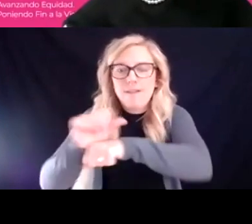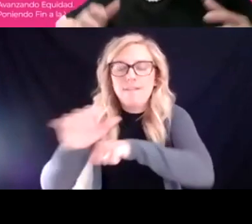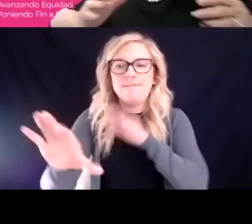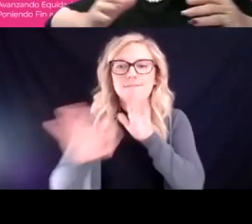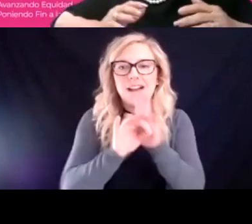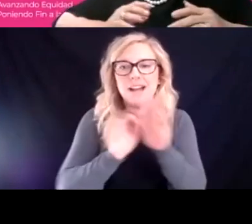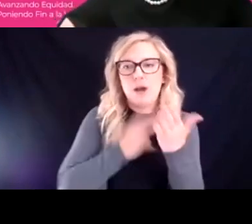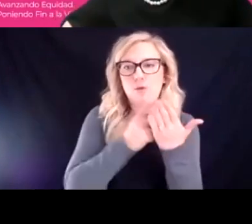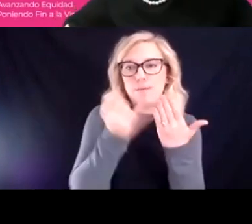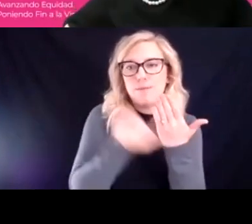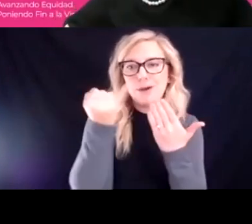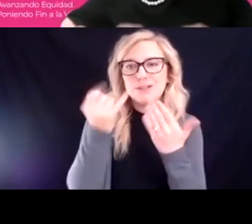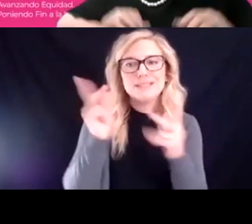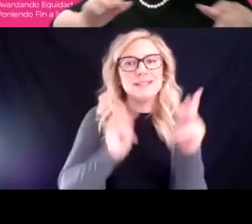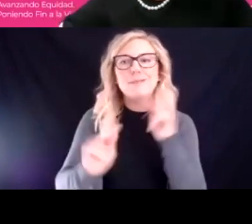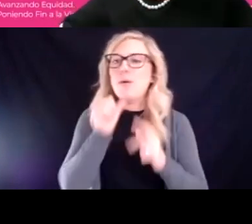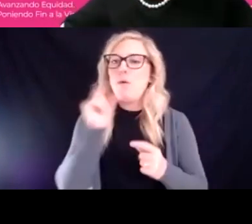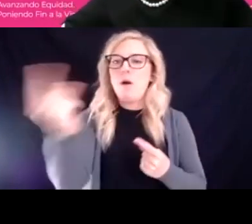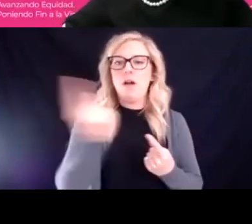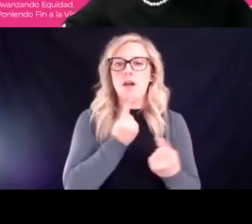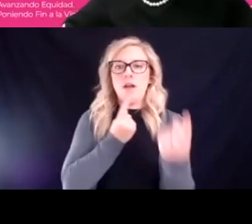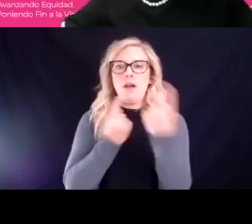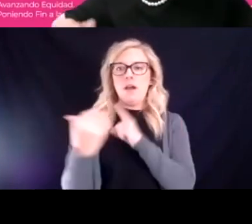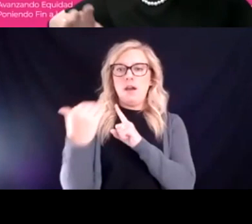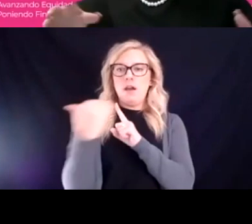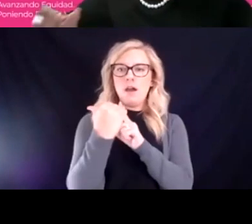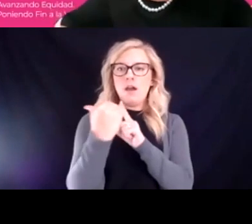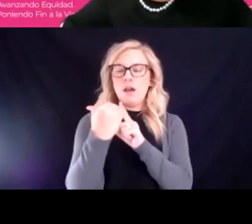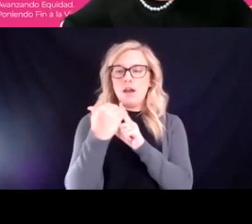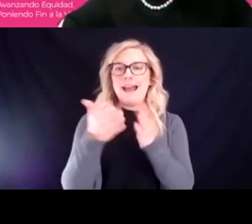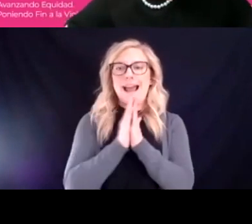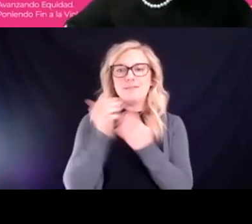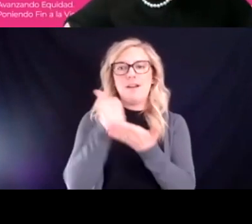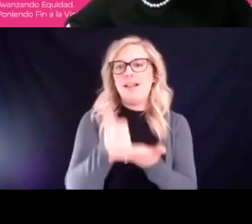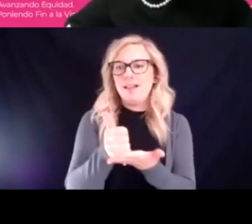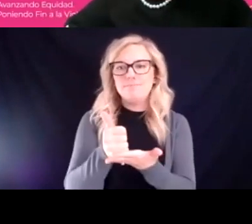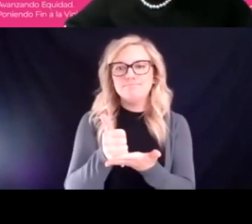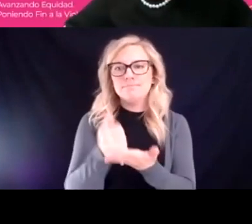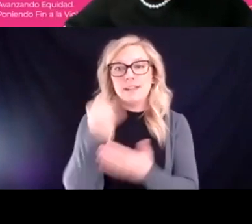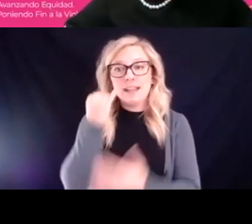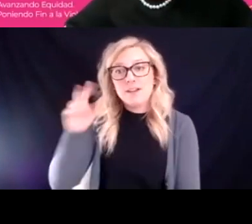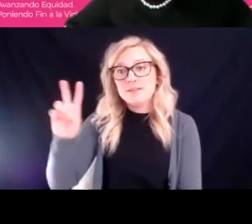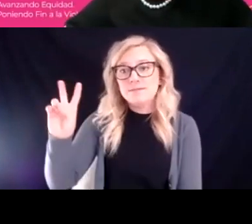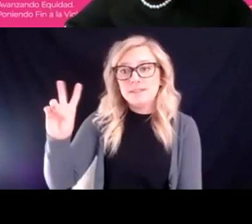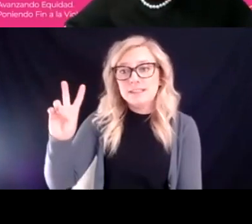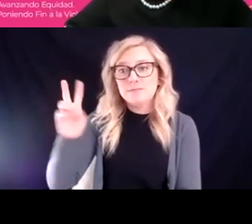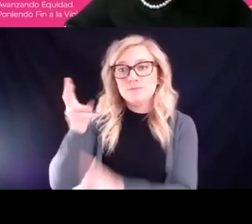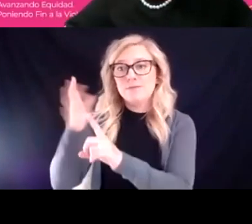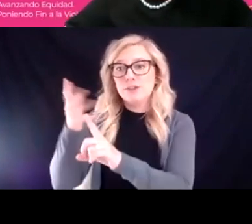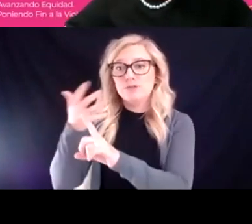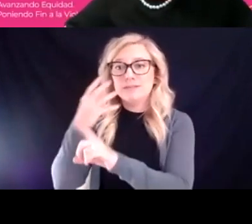They're no longer going to come to you. When there's a victim of trauma, they're not going to come and knock on your door all the time.